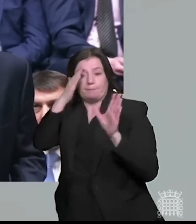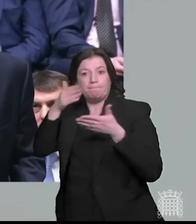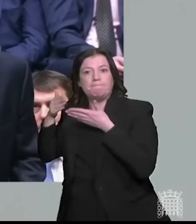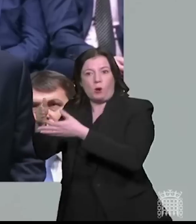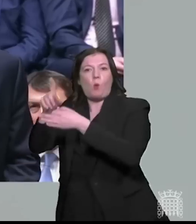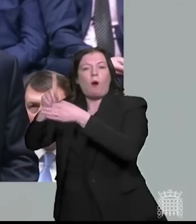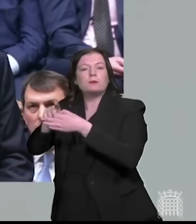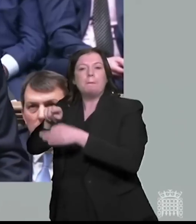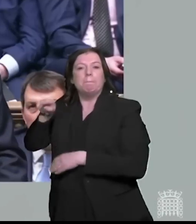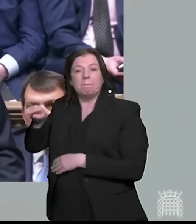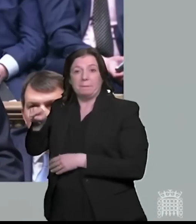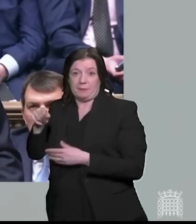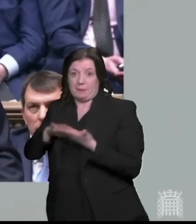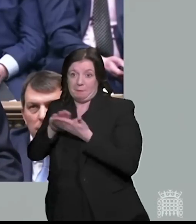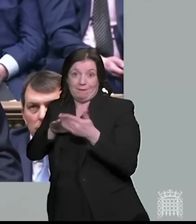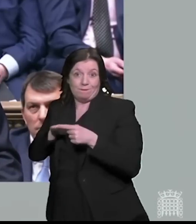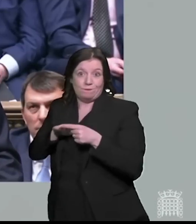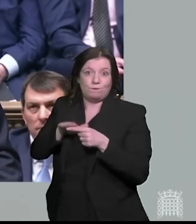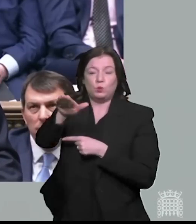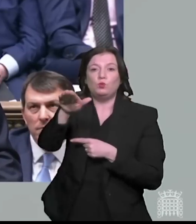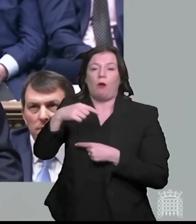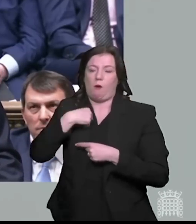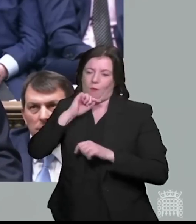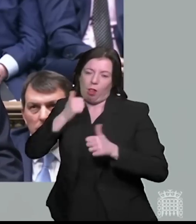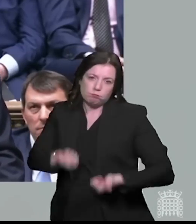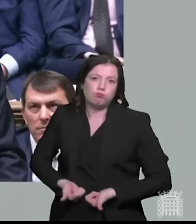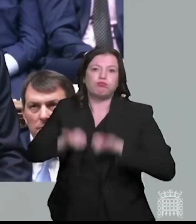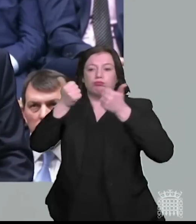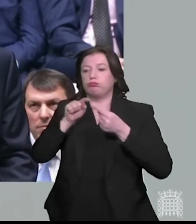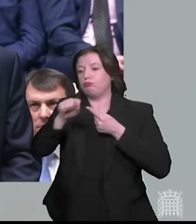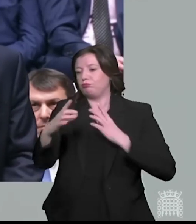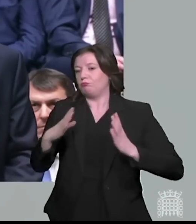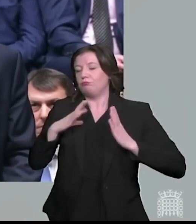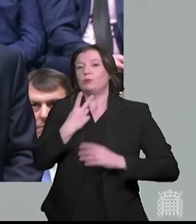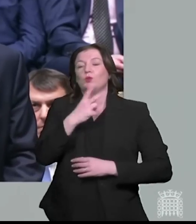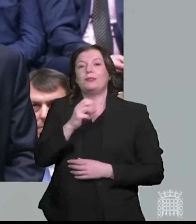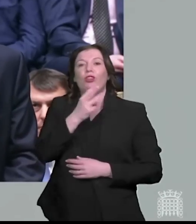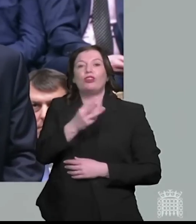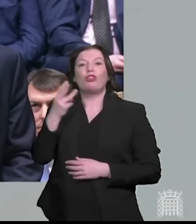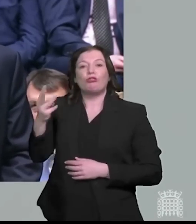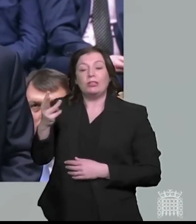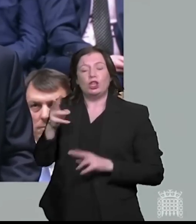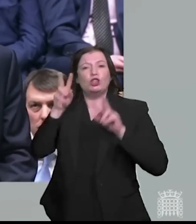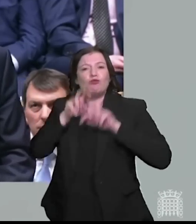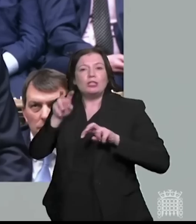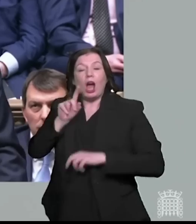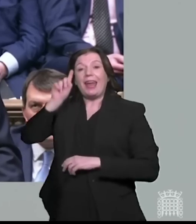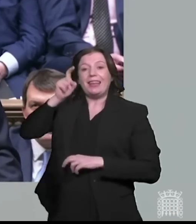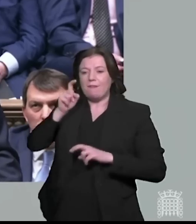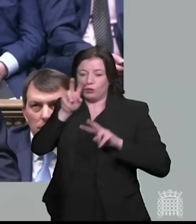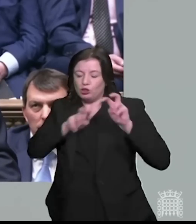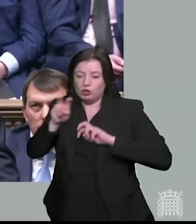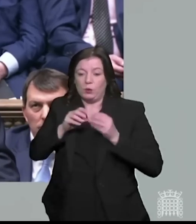out our vision to be a world-leading quantum-enabled economy by 2033 with a research and innovation programme